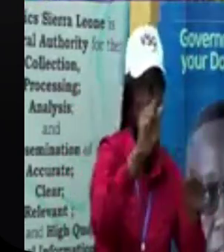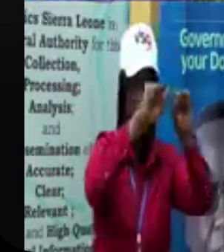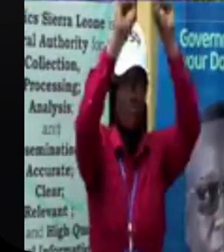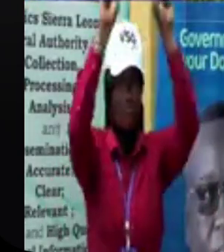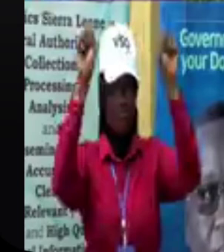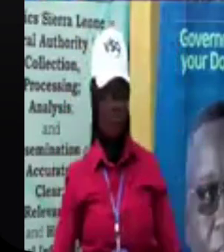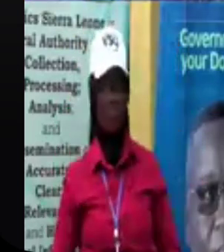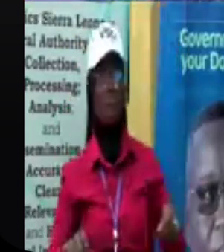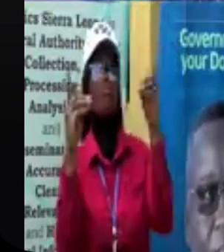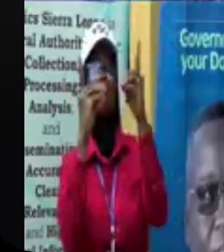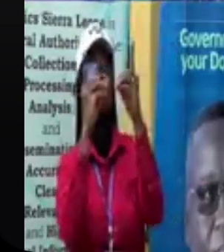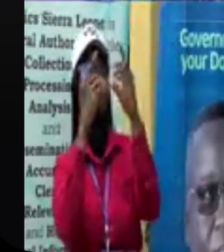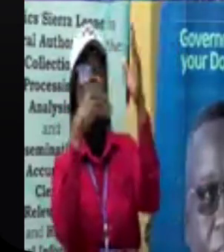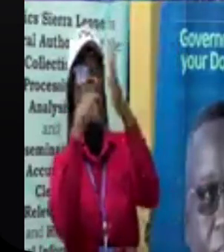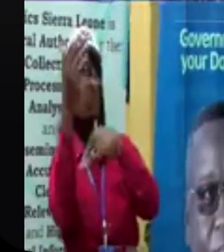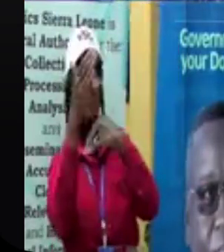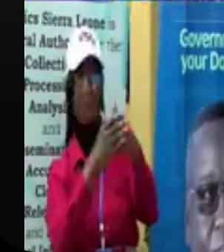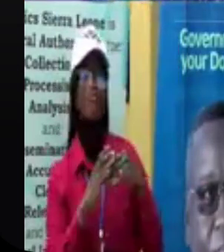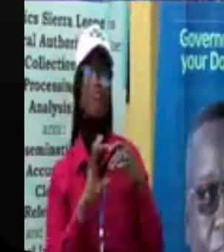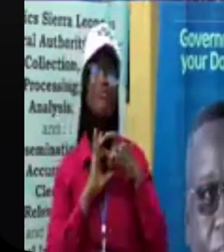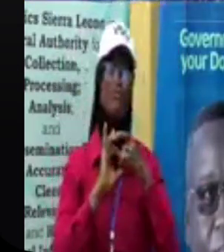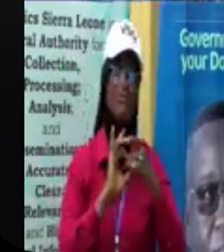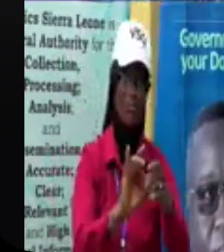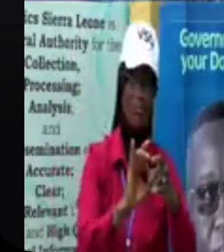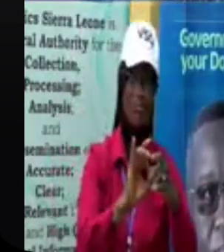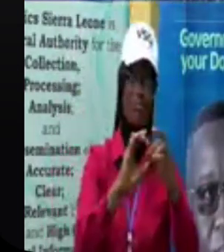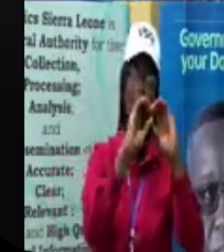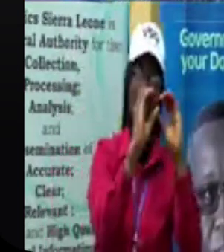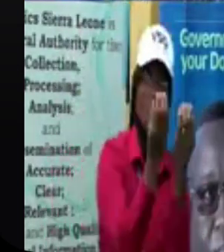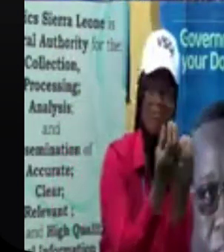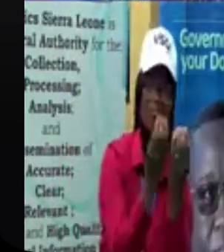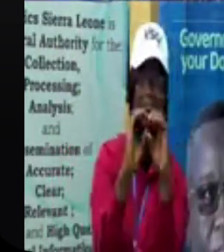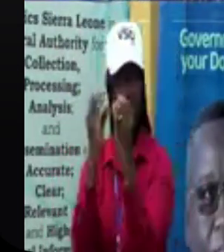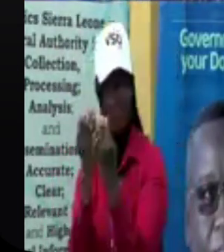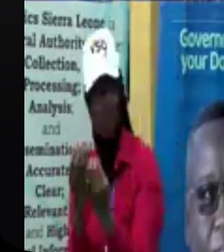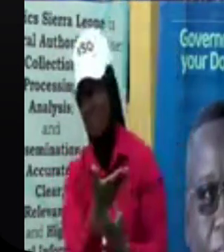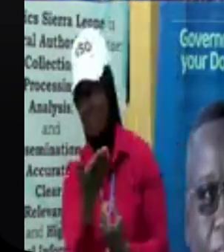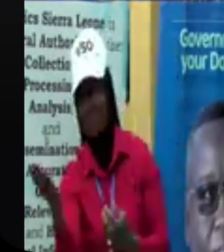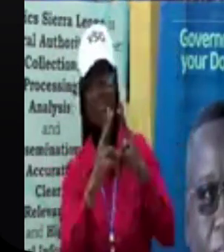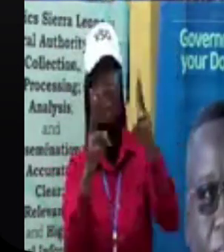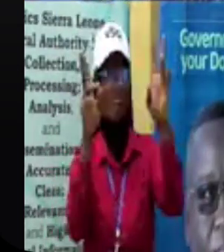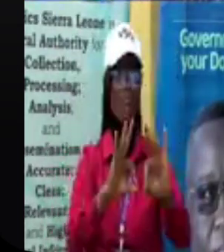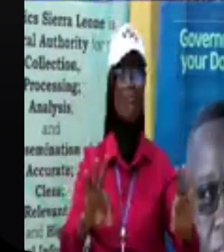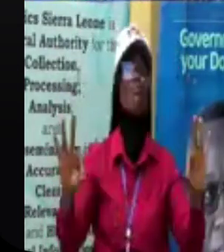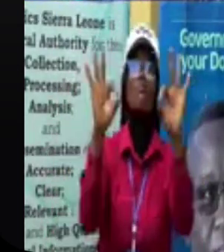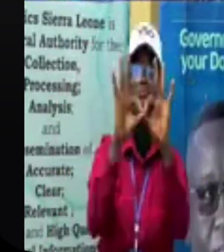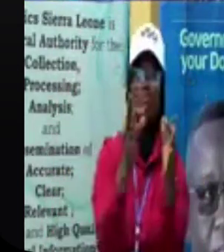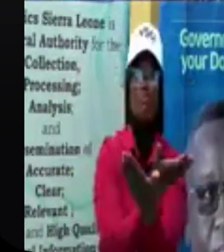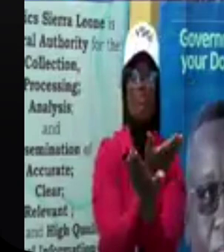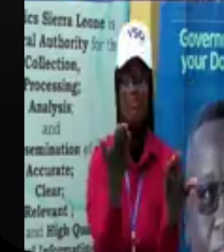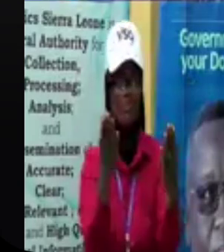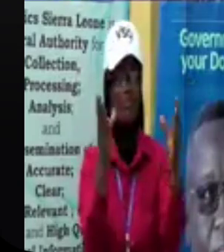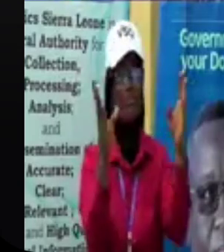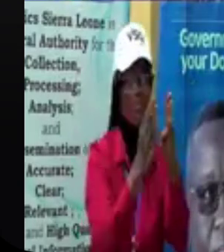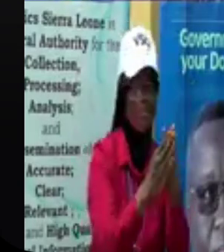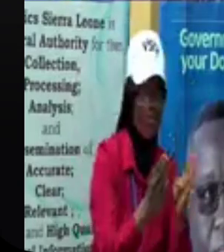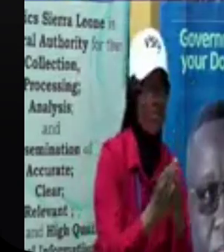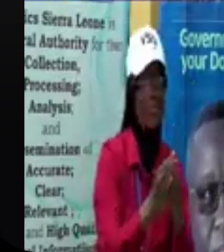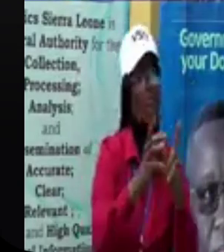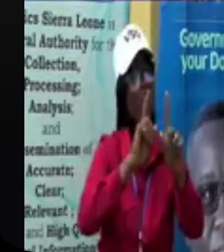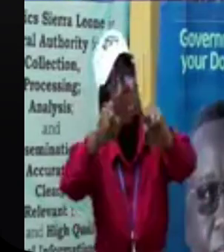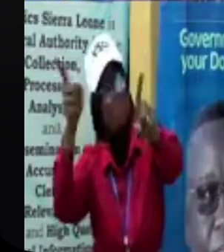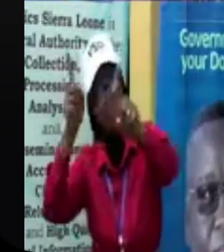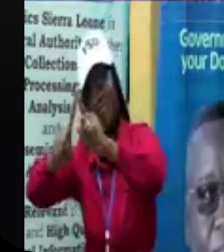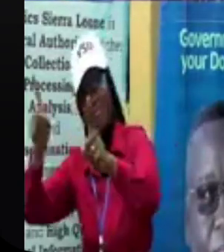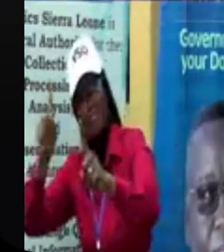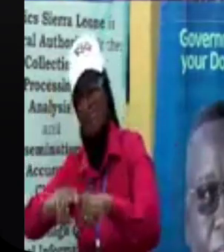call district development coordination committees. They were very important. You know, then meeting there where it can take place of different